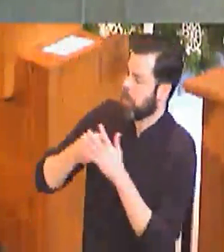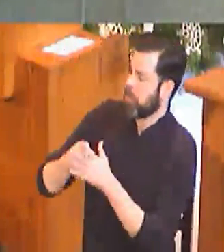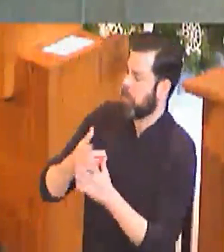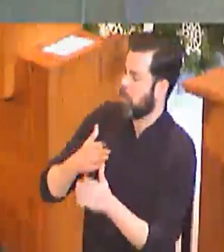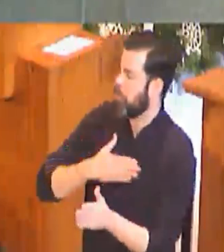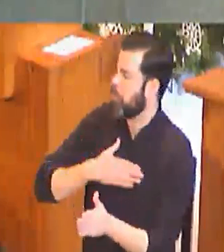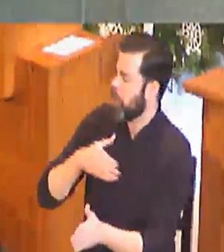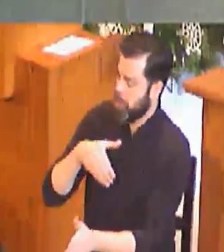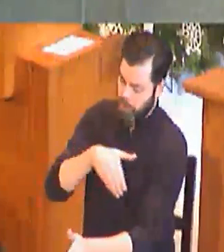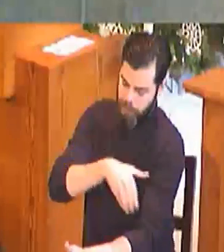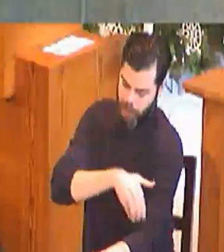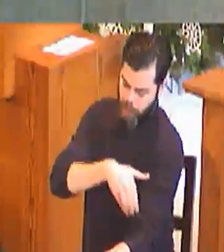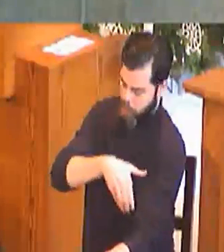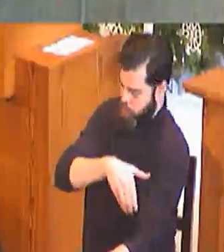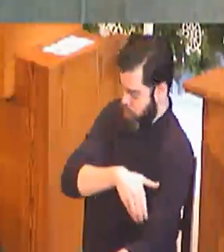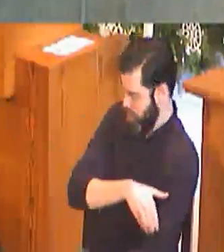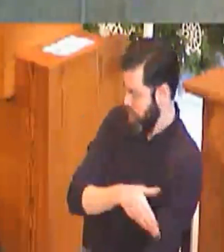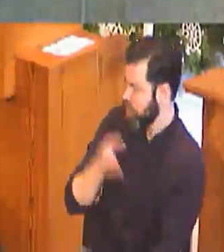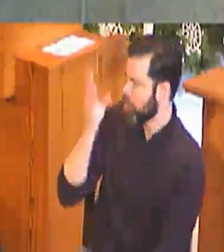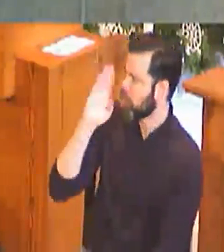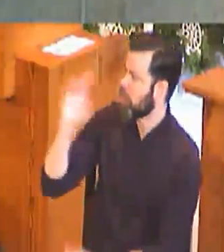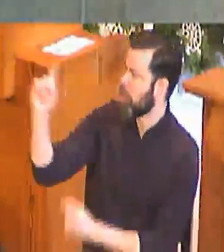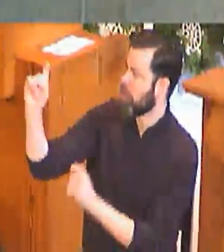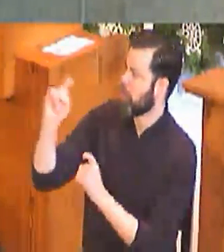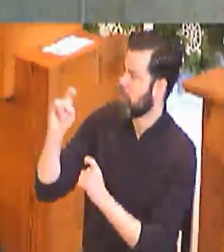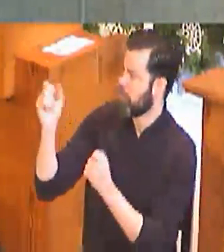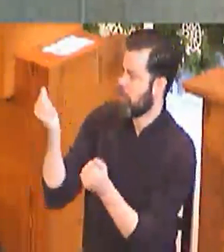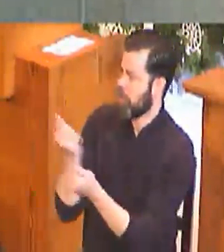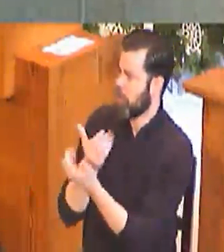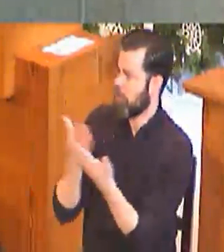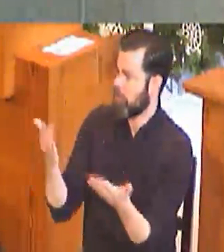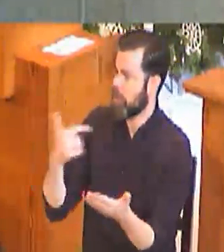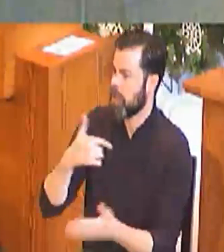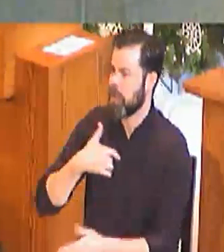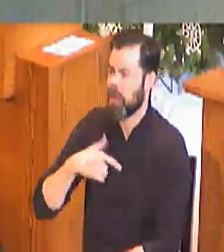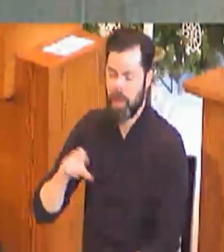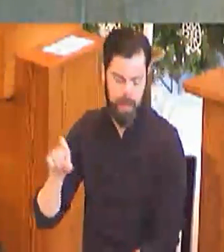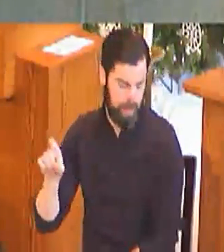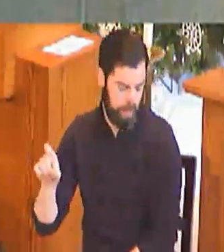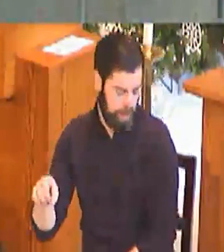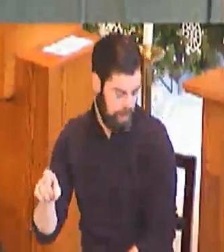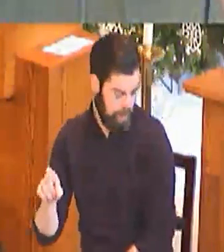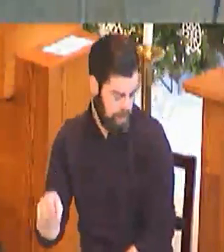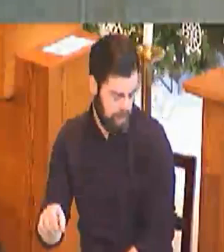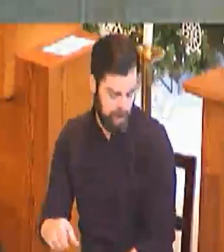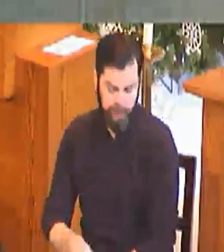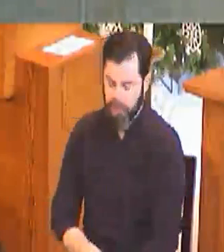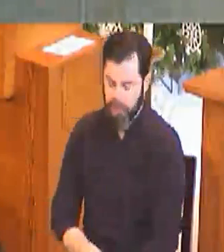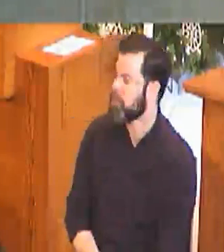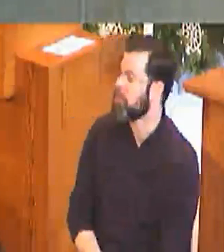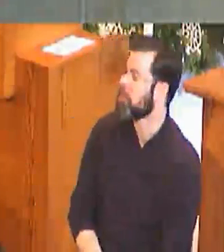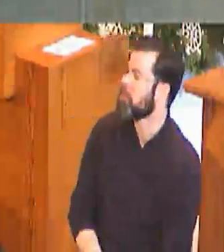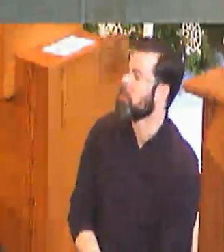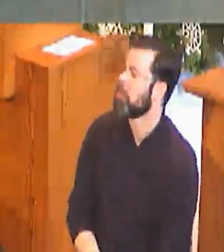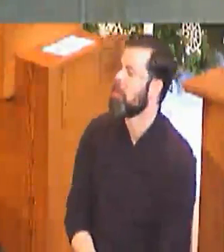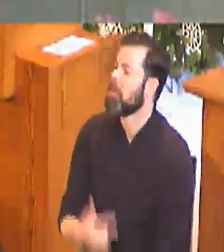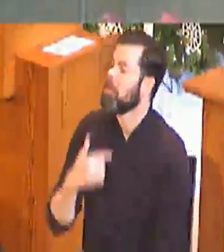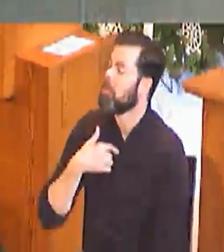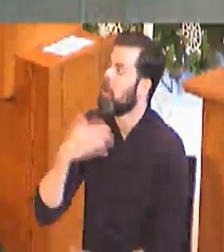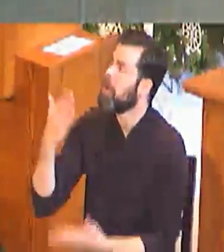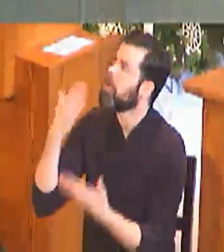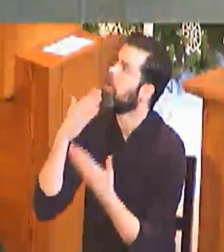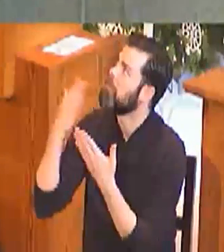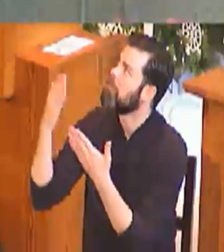God is my power. God gives me everything I need. So I